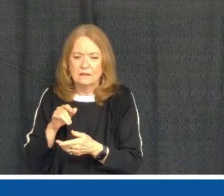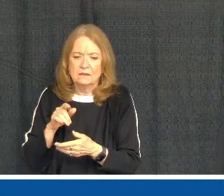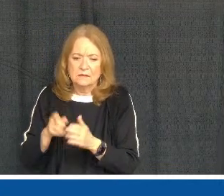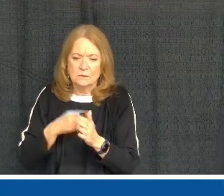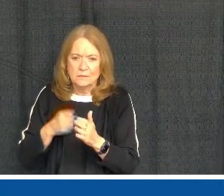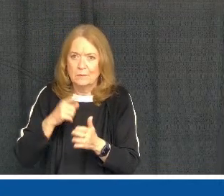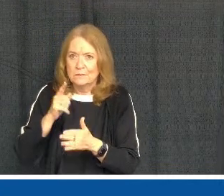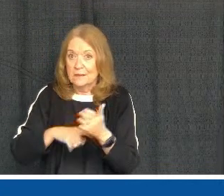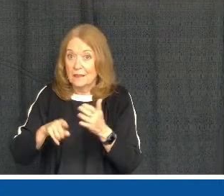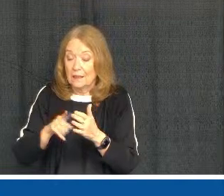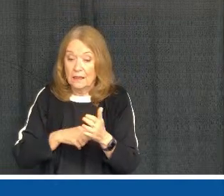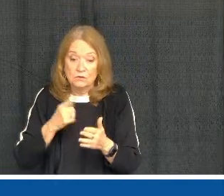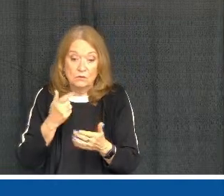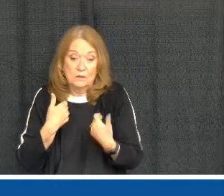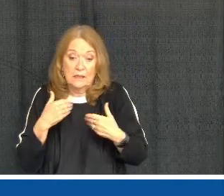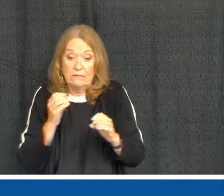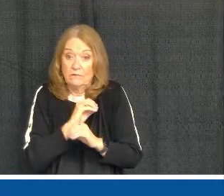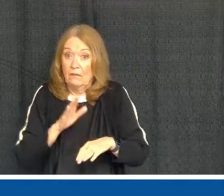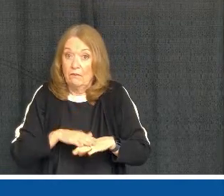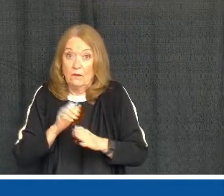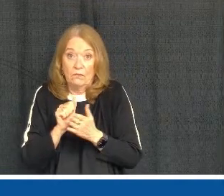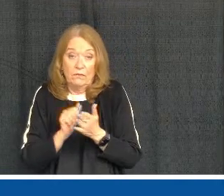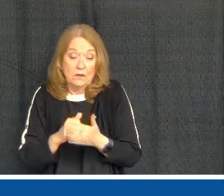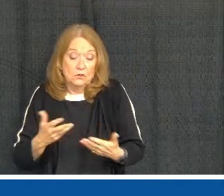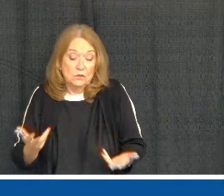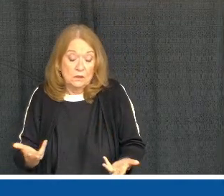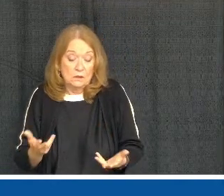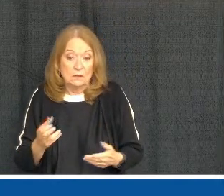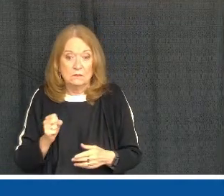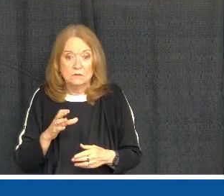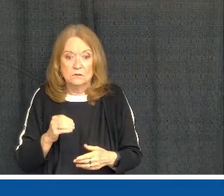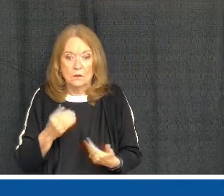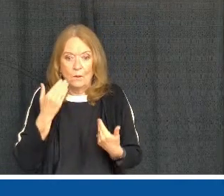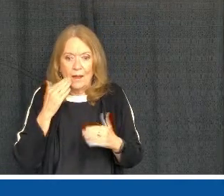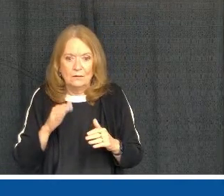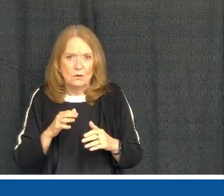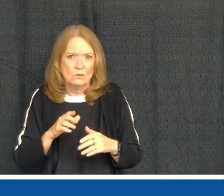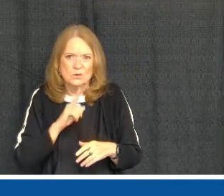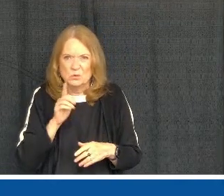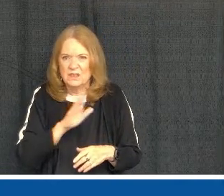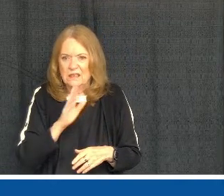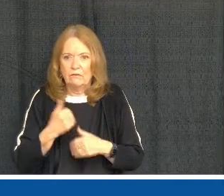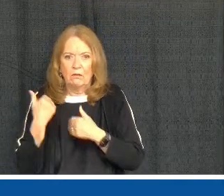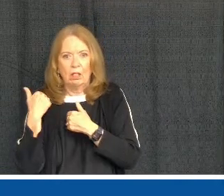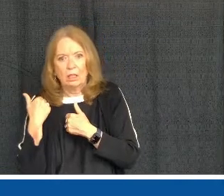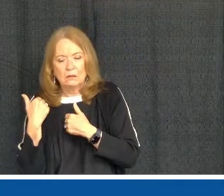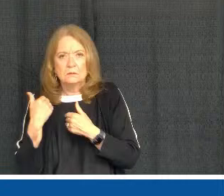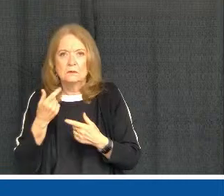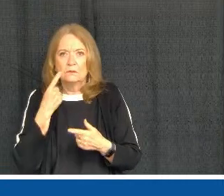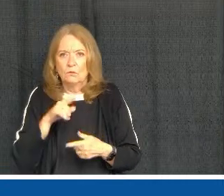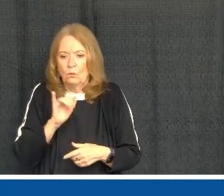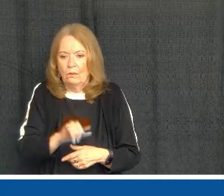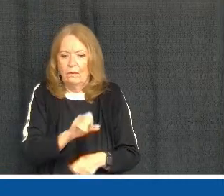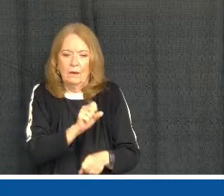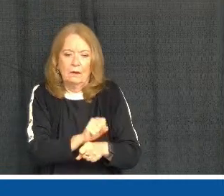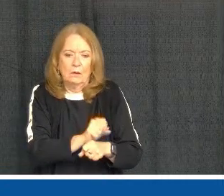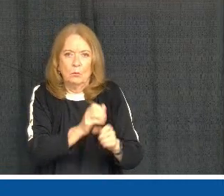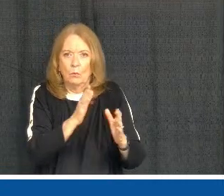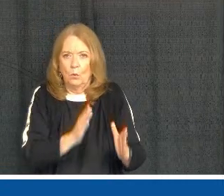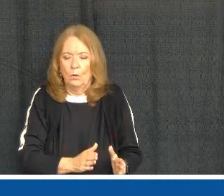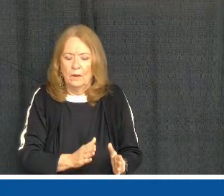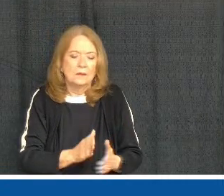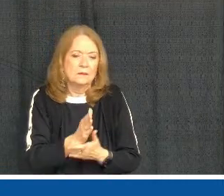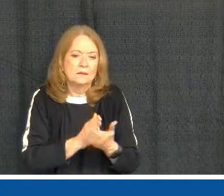because they have nothing on the agenda. So I don't know how cumbersome, it was never really cumbersome for that employee. Some of